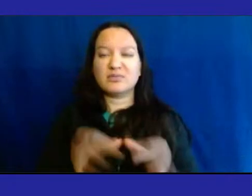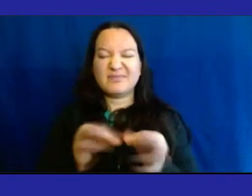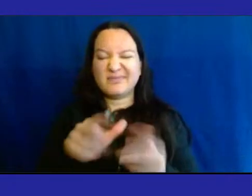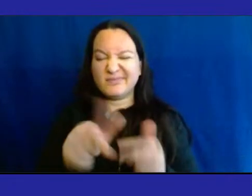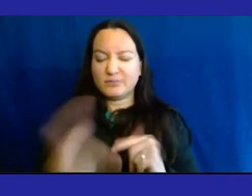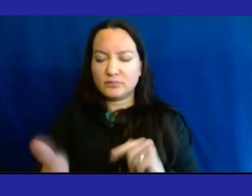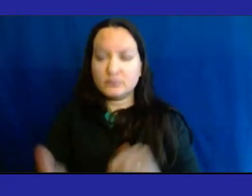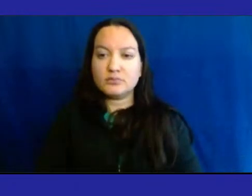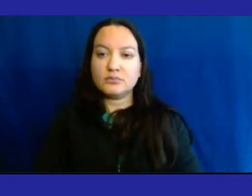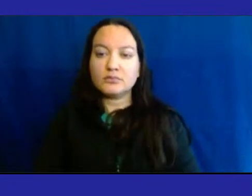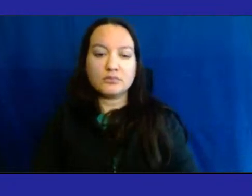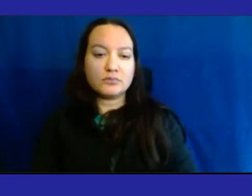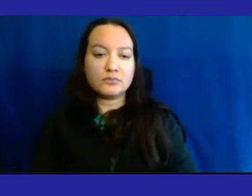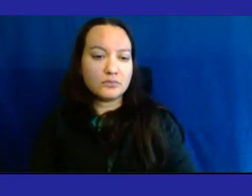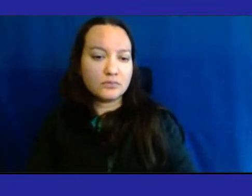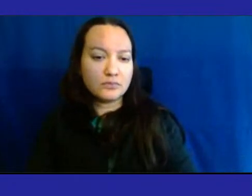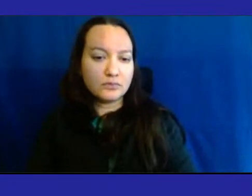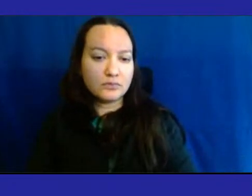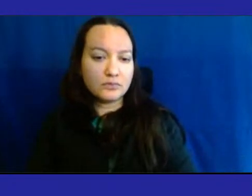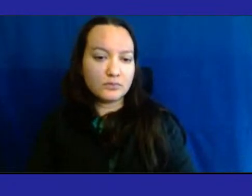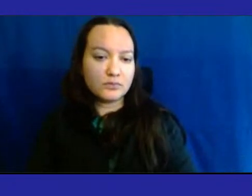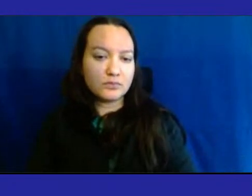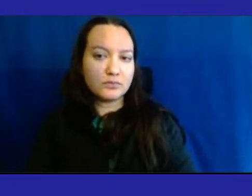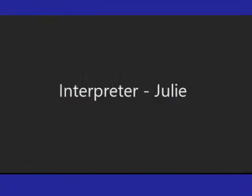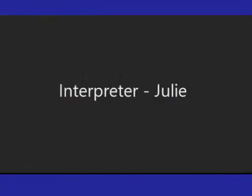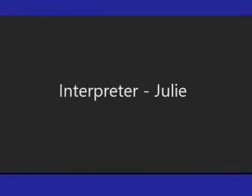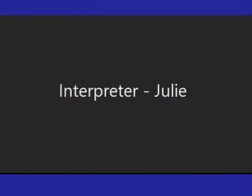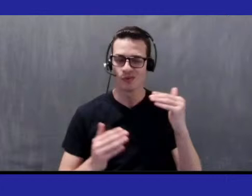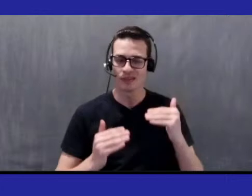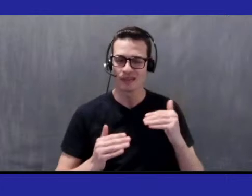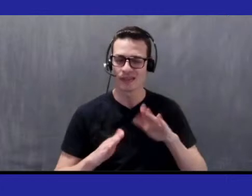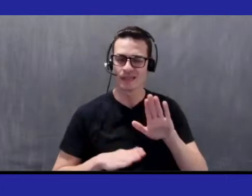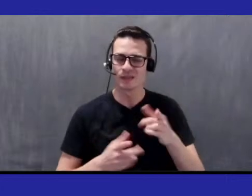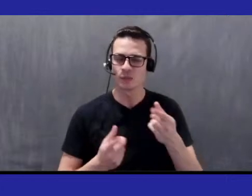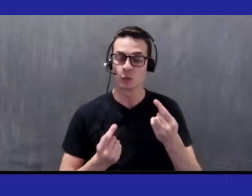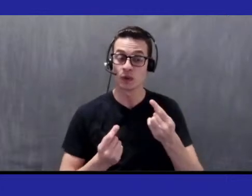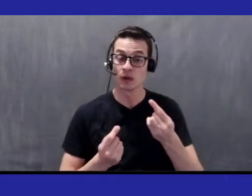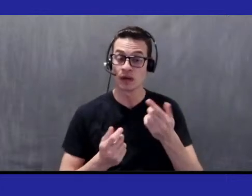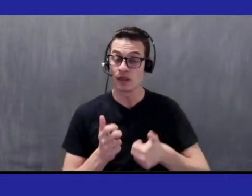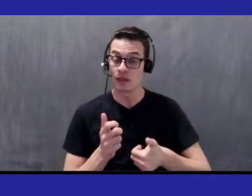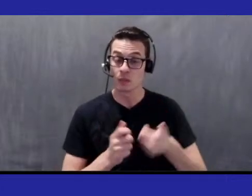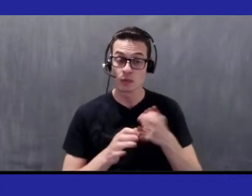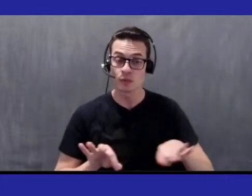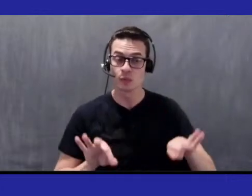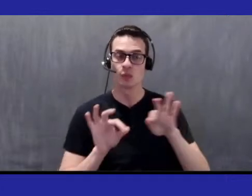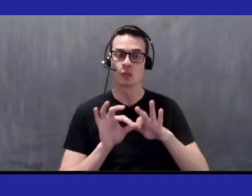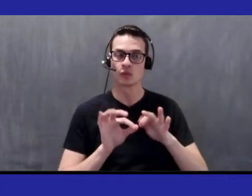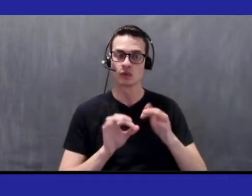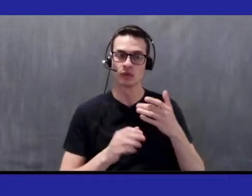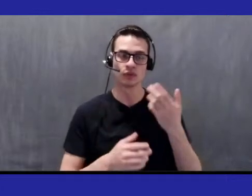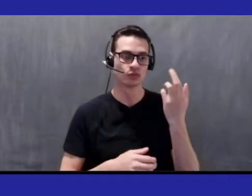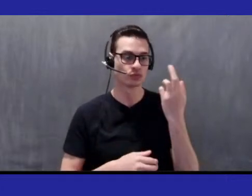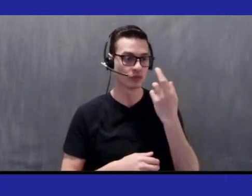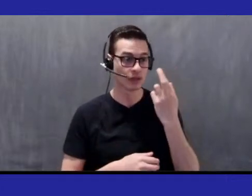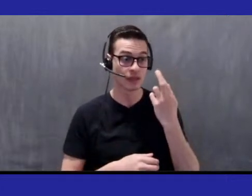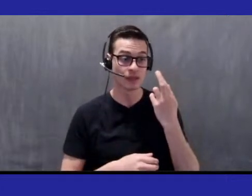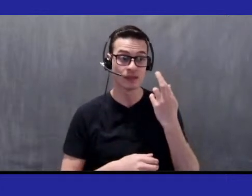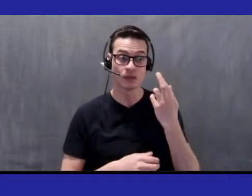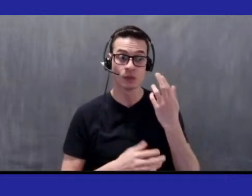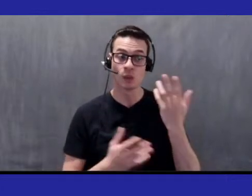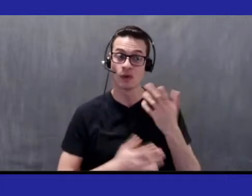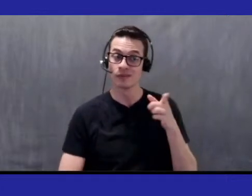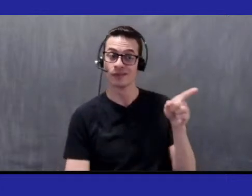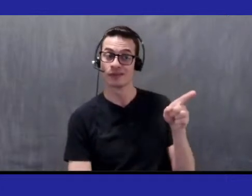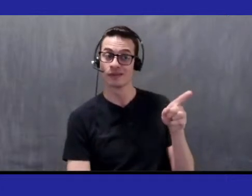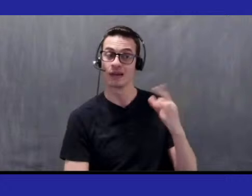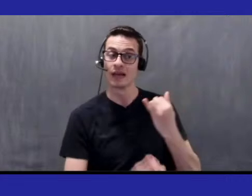the main thing is that the Independence Care System organization has obtained a grant to further this partnership with health